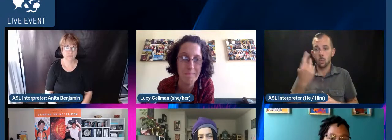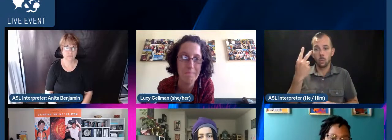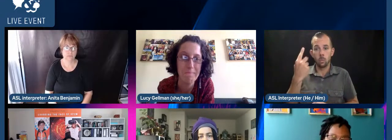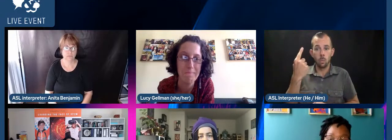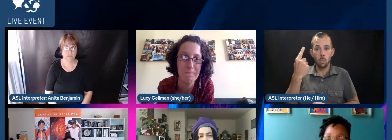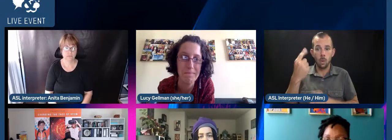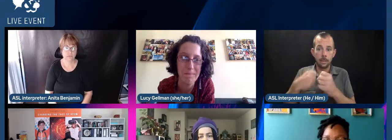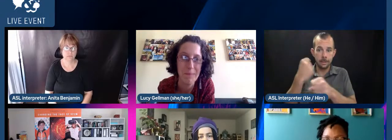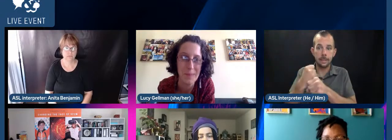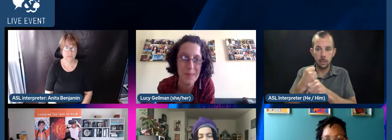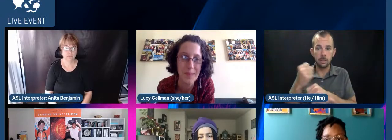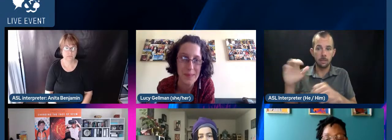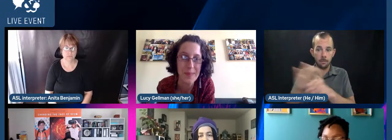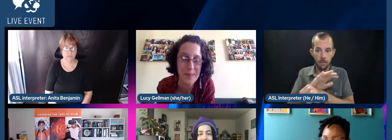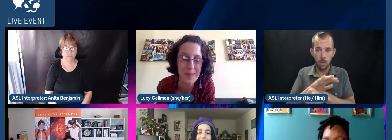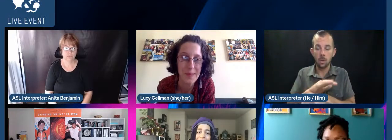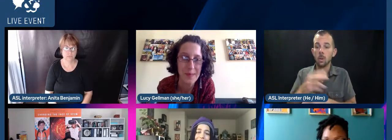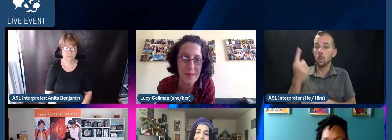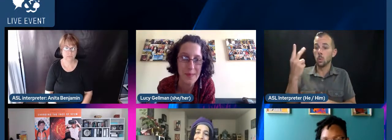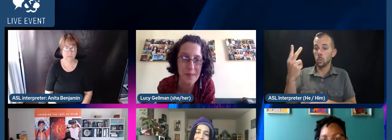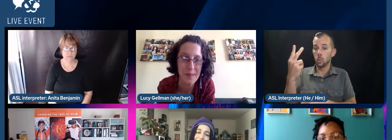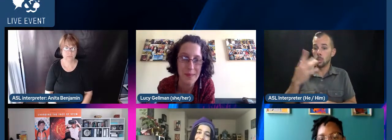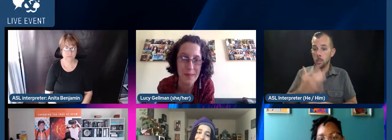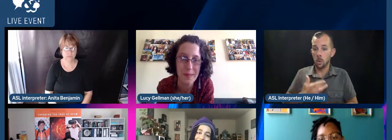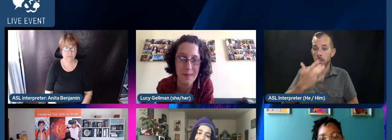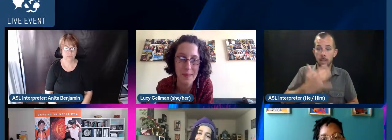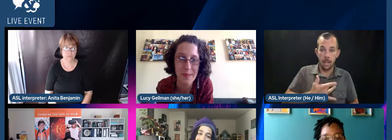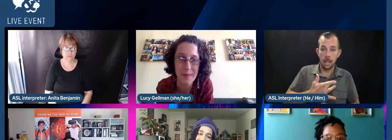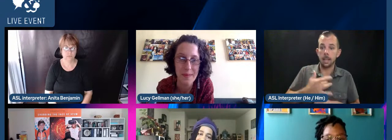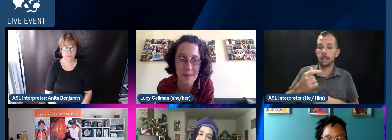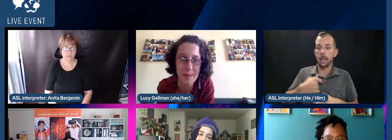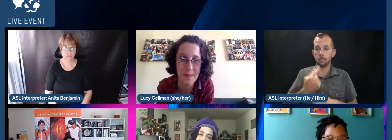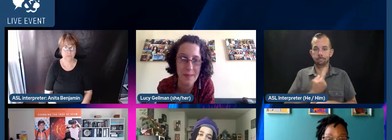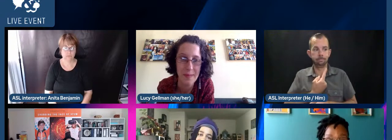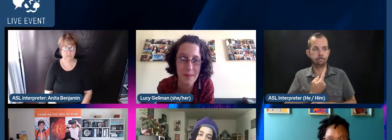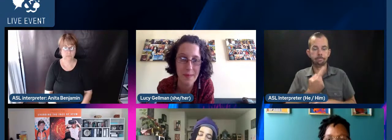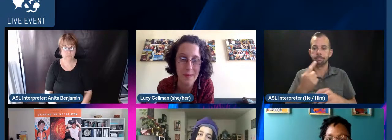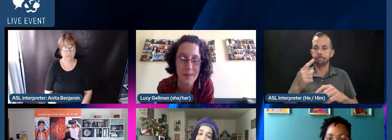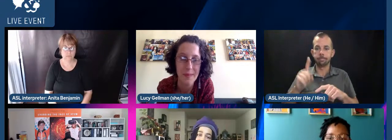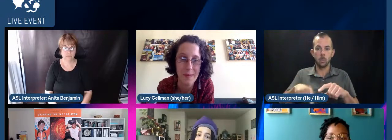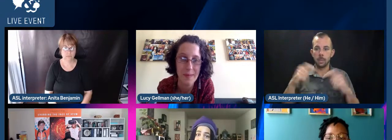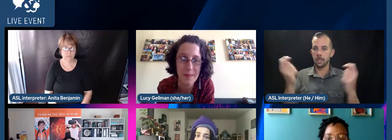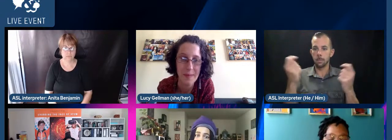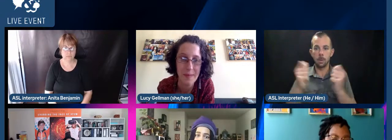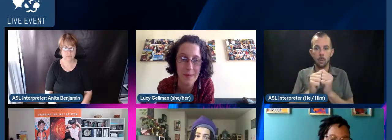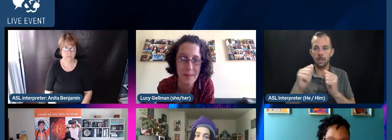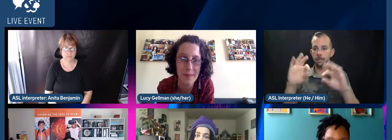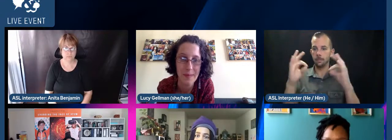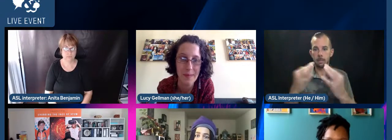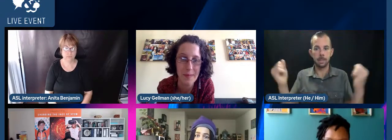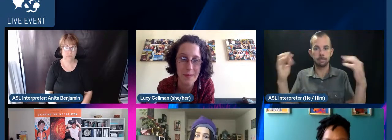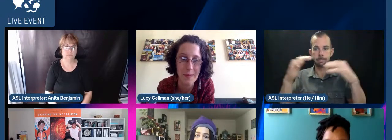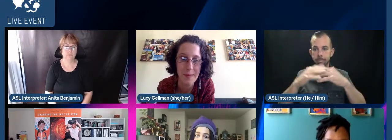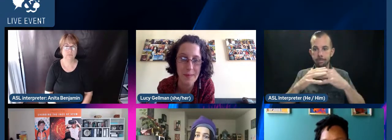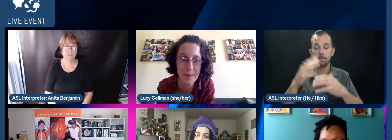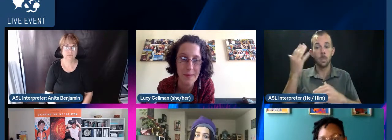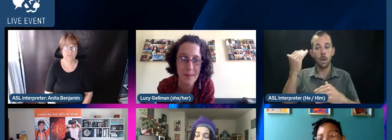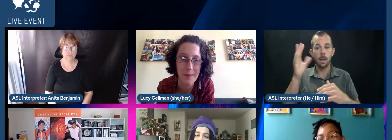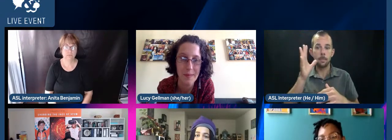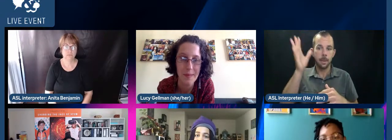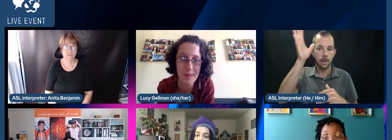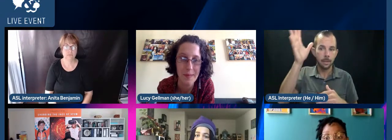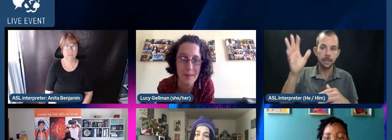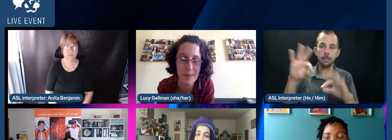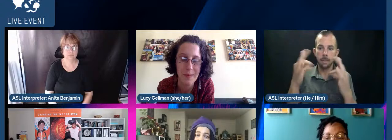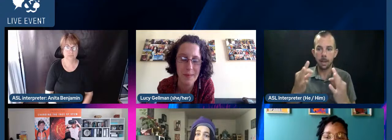birthdays in quarantine. I did not have a pod. Because my folks are far away, and, you know, my last living, loving